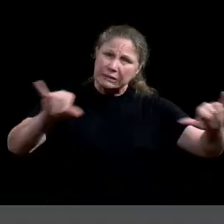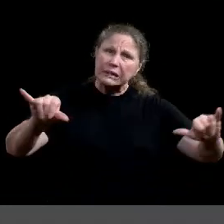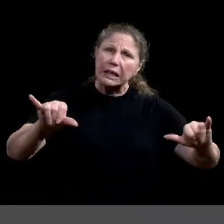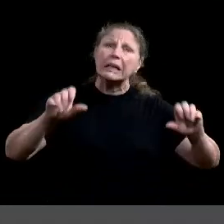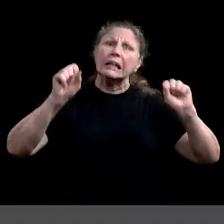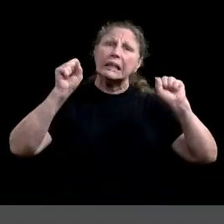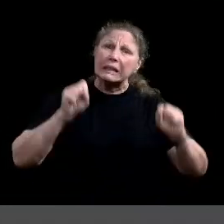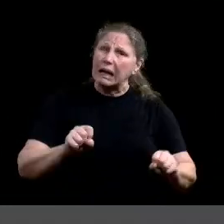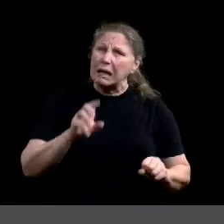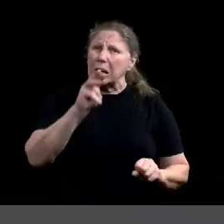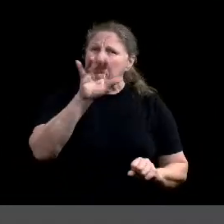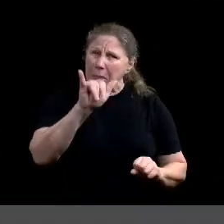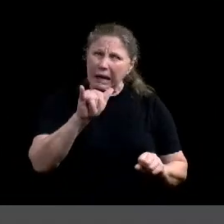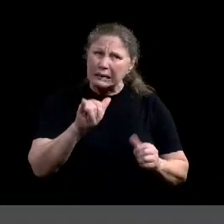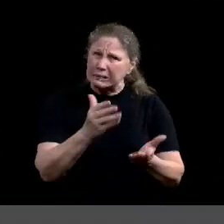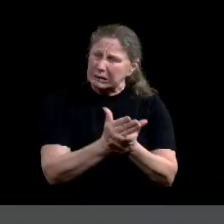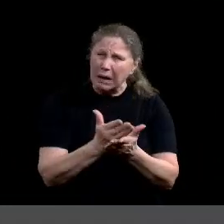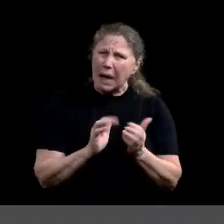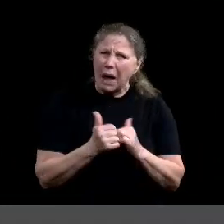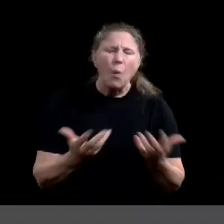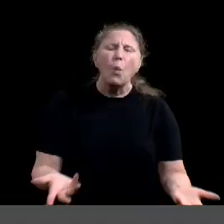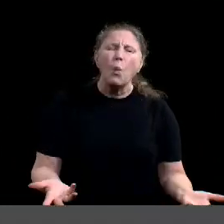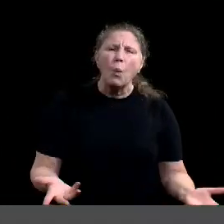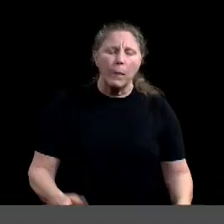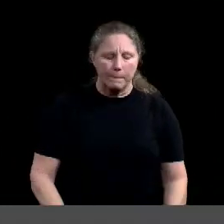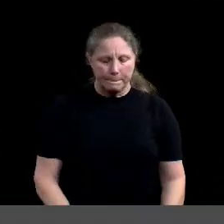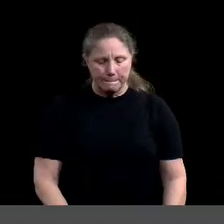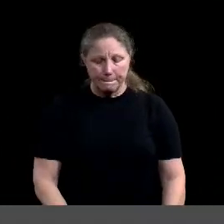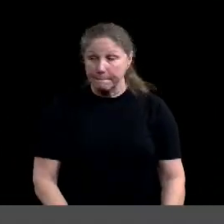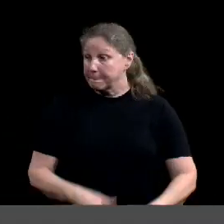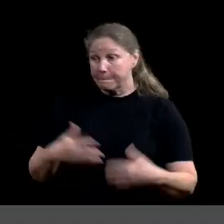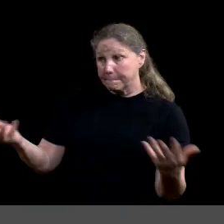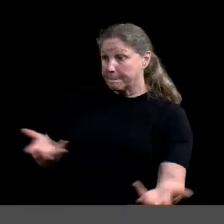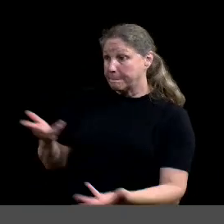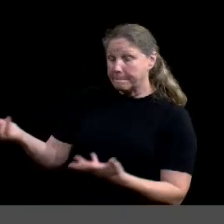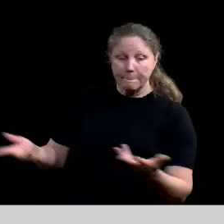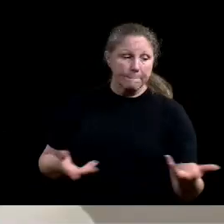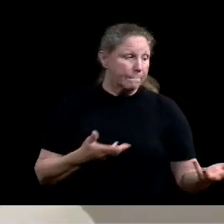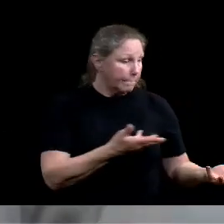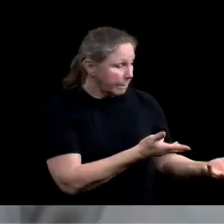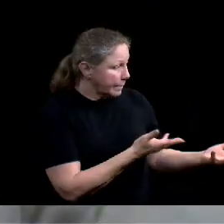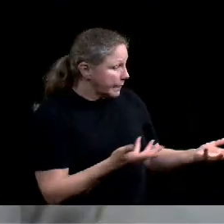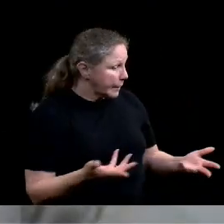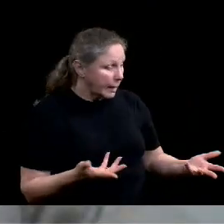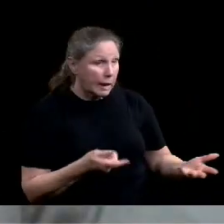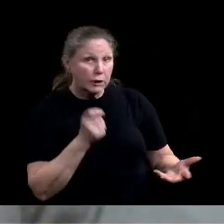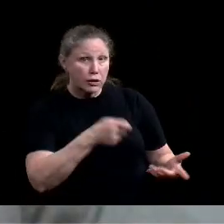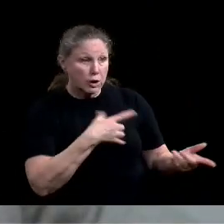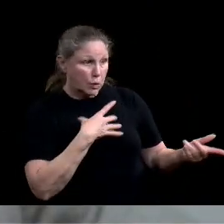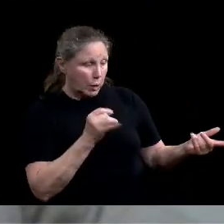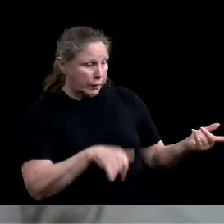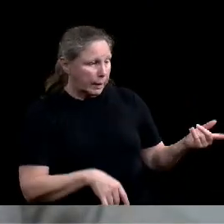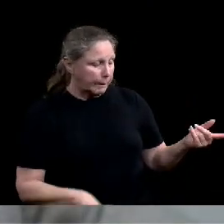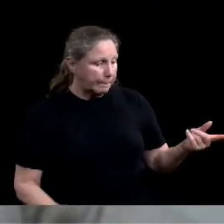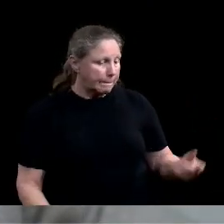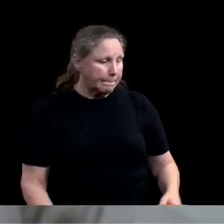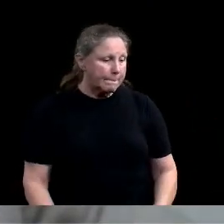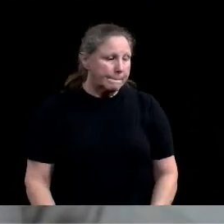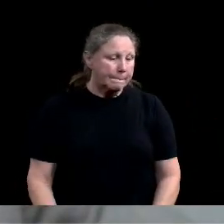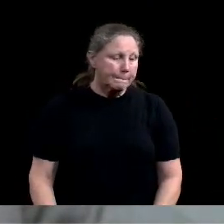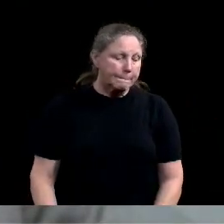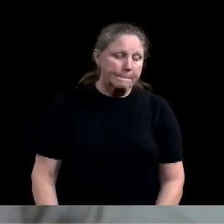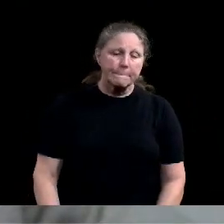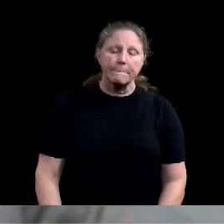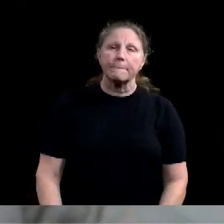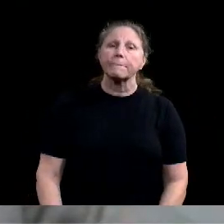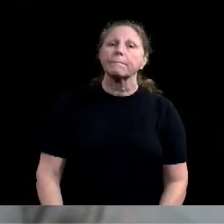Judge Felton, would you take that to begin with? Sure. Well, as you know, the governor